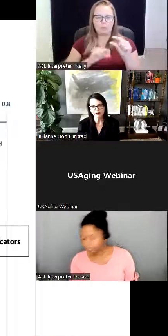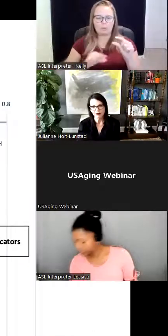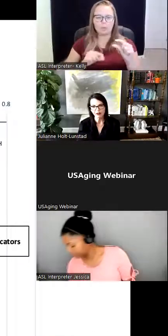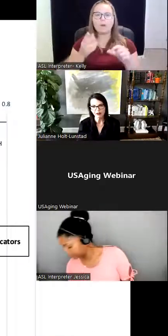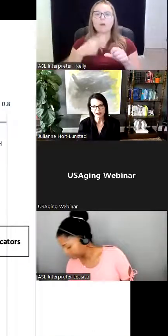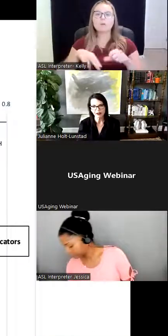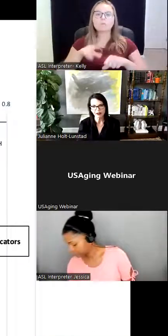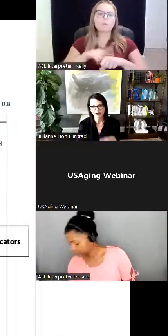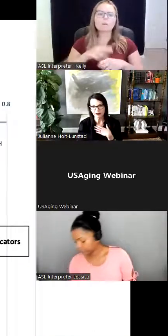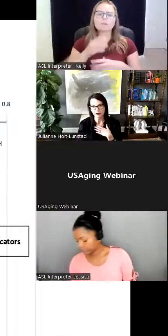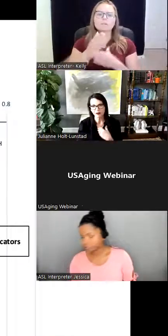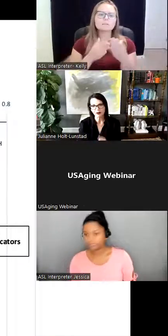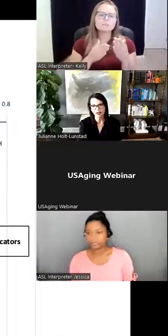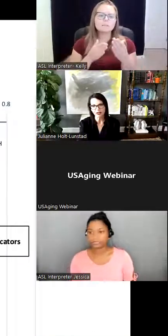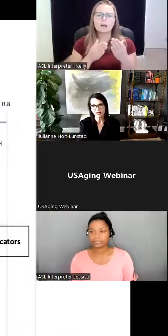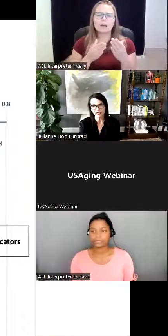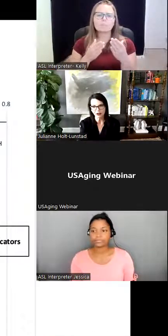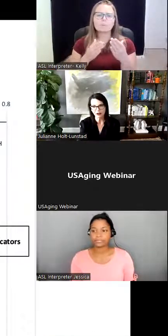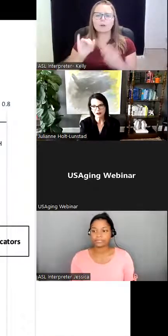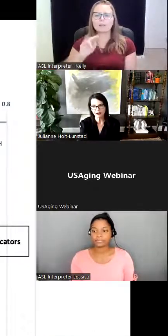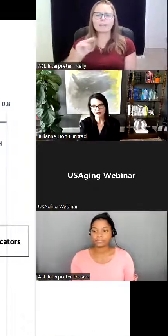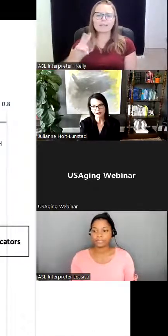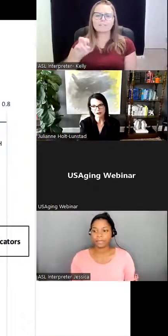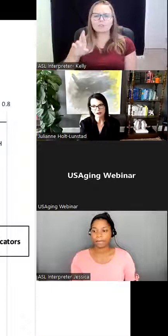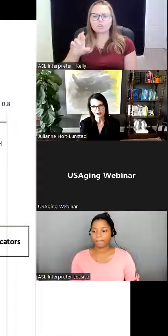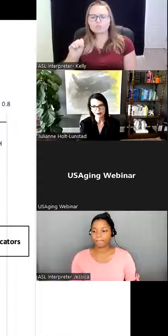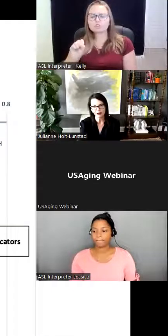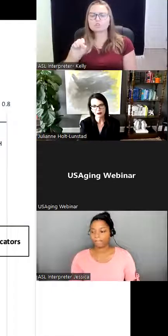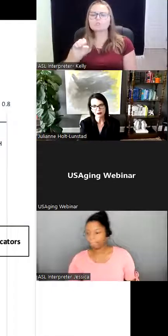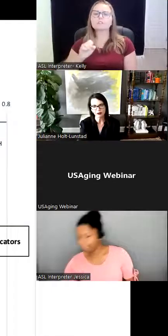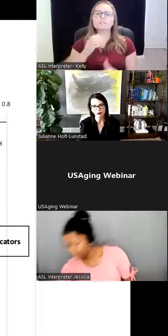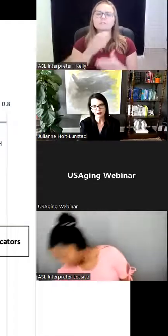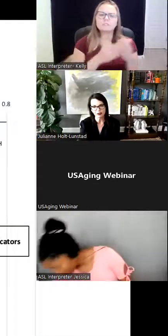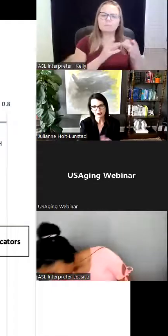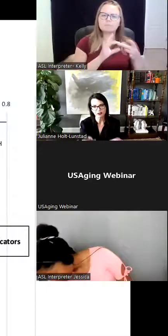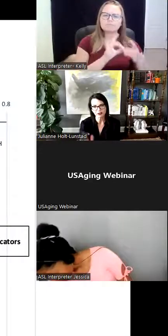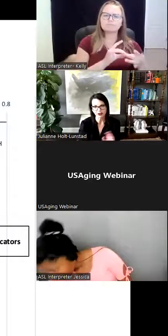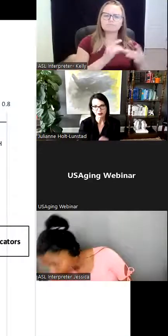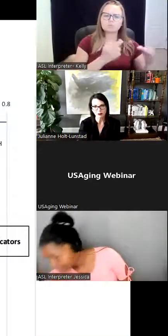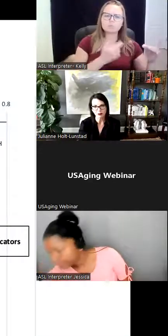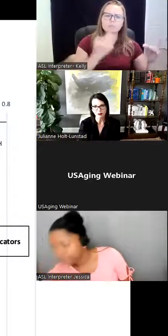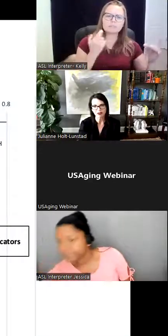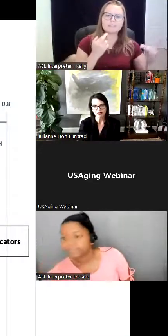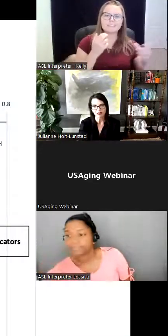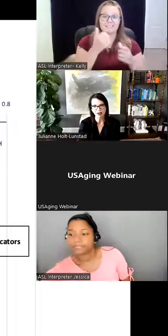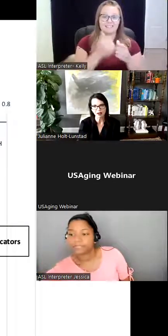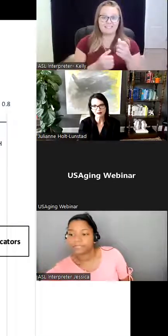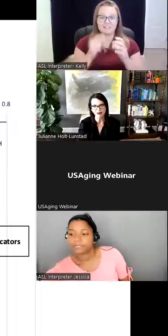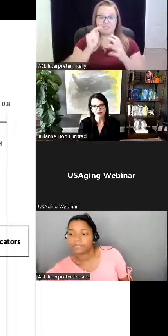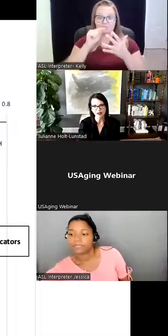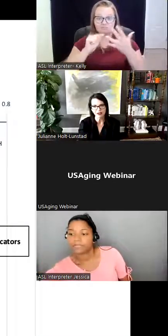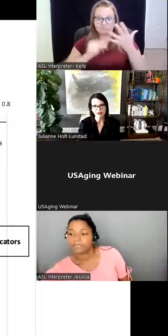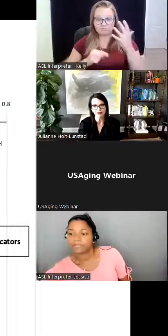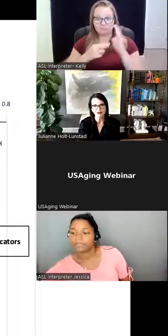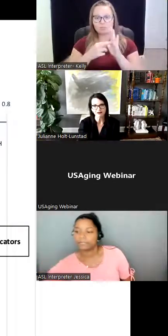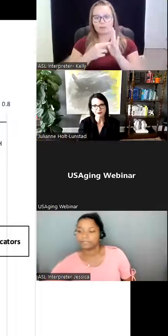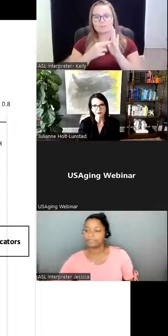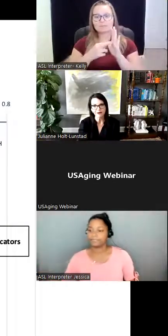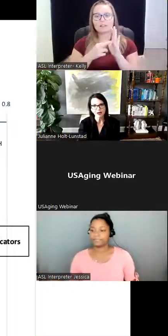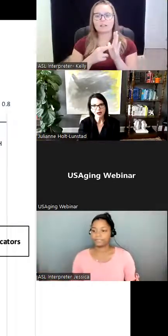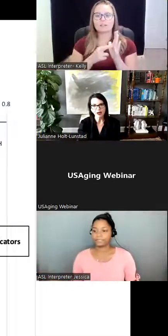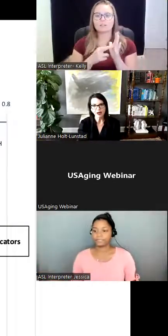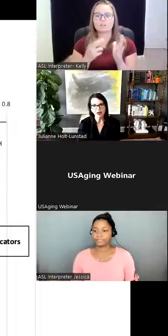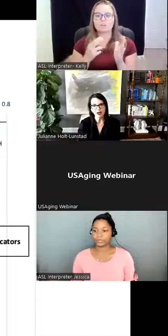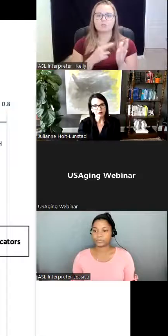some variables are inverse and some are protective while others are associated with risk so that each represents the strength of the effect on